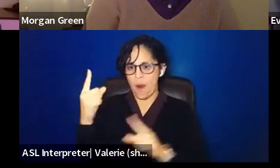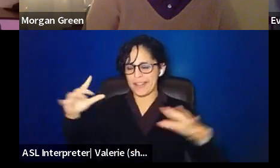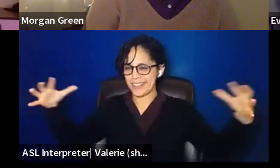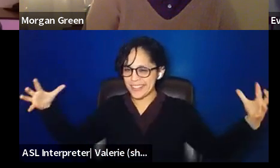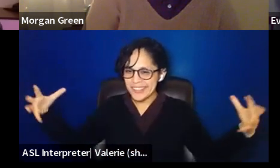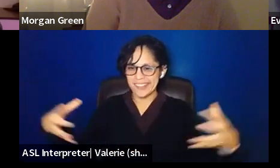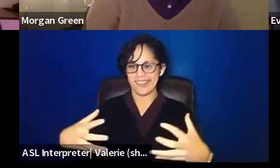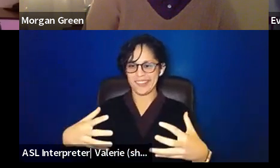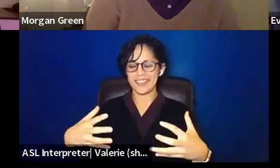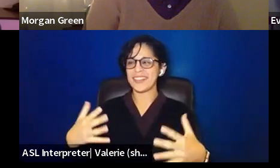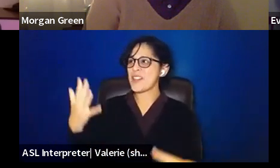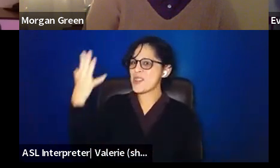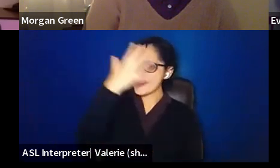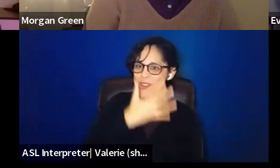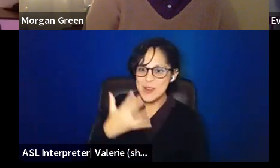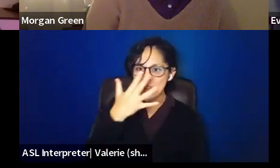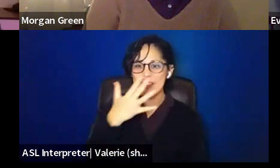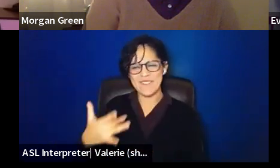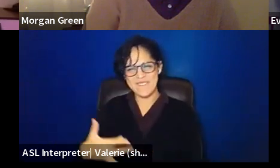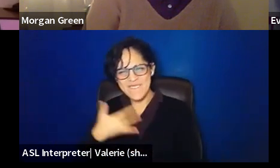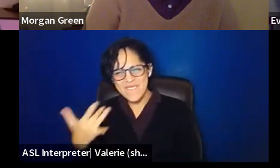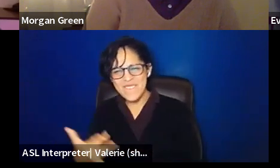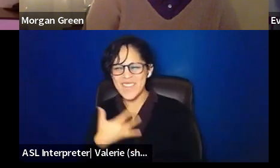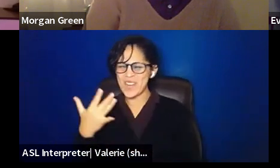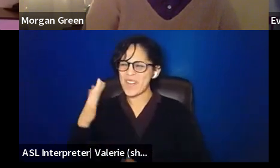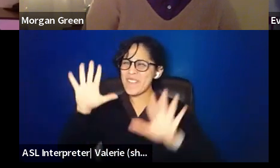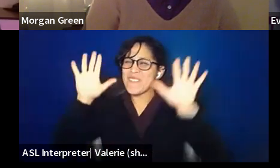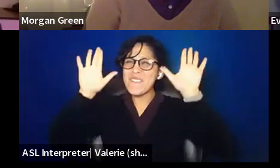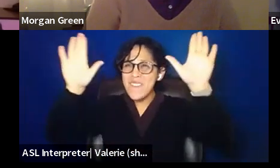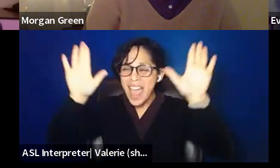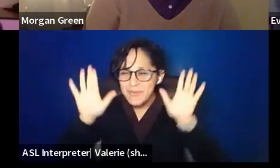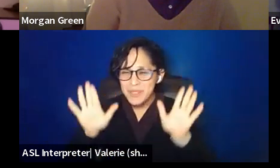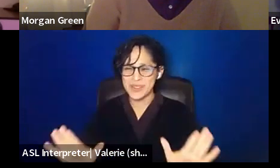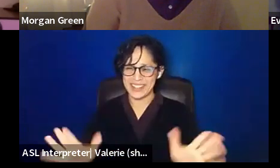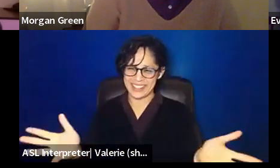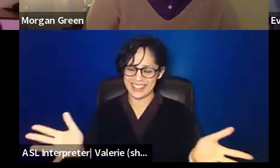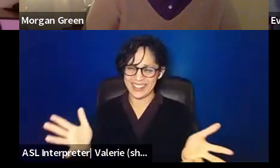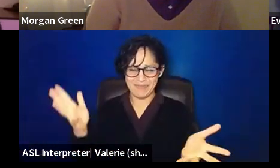look, feel, and just be fabulous. And like,